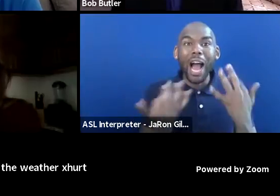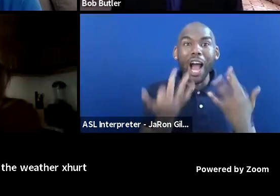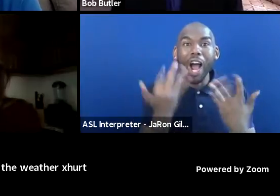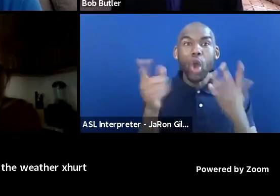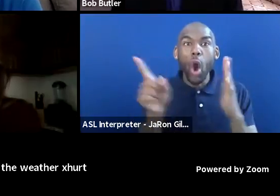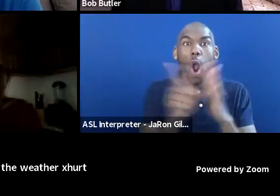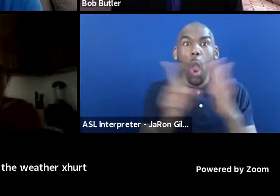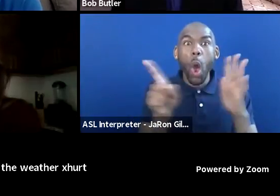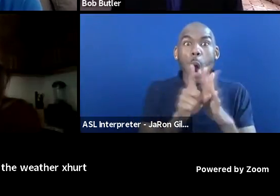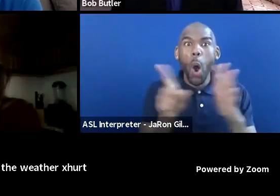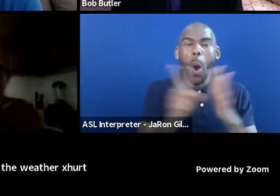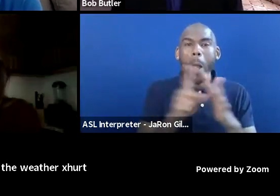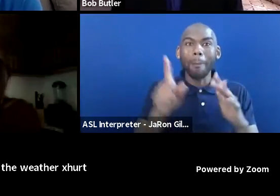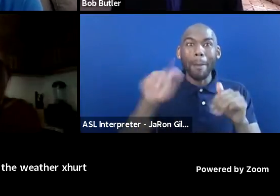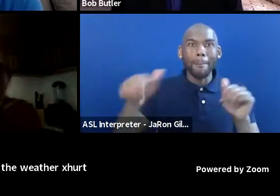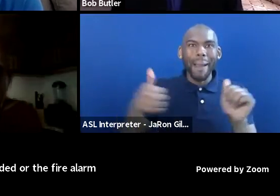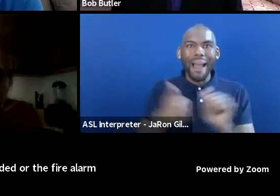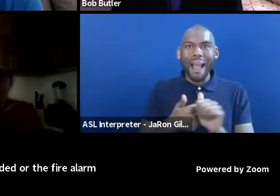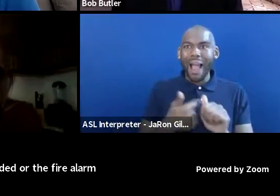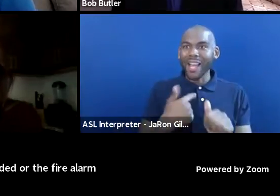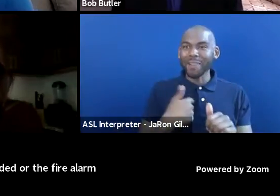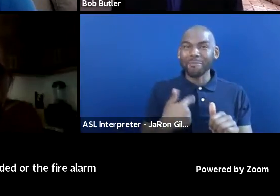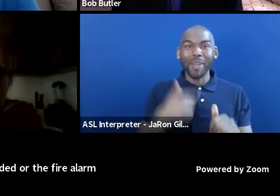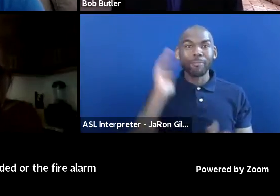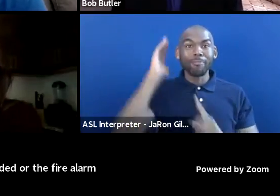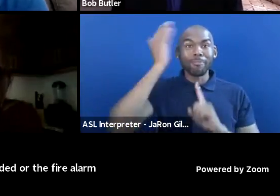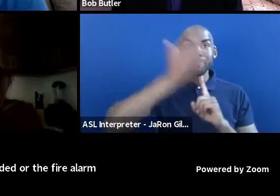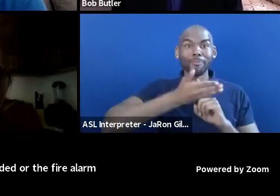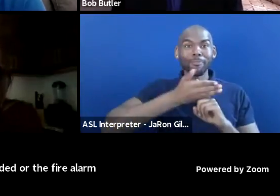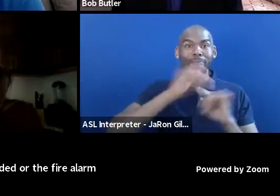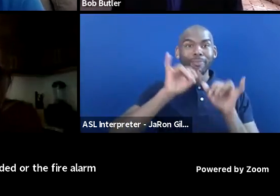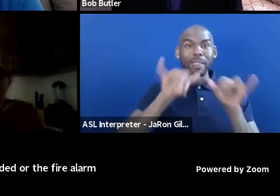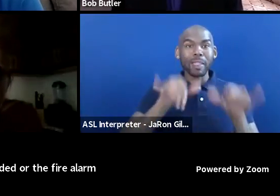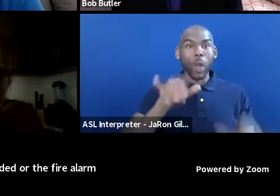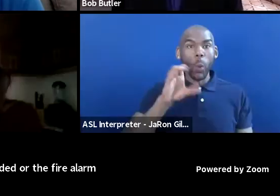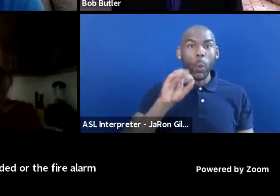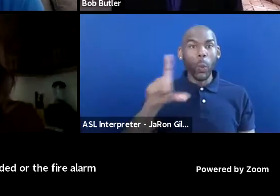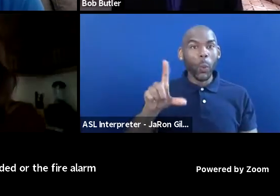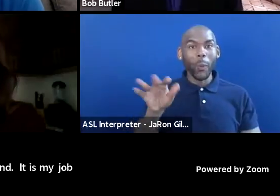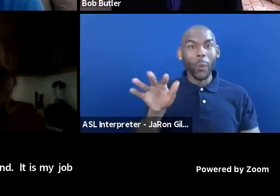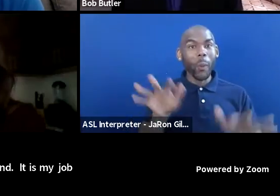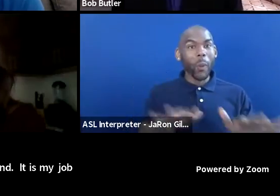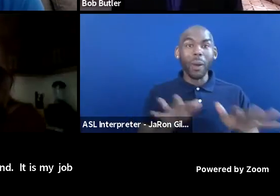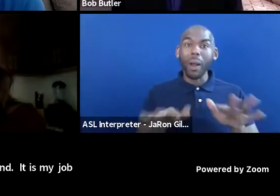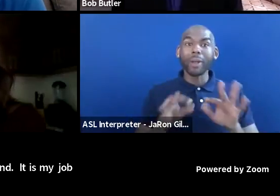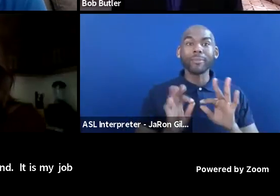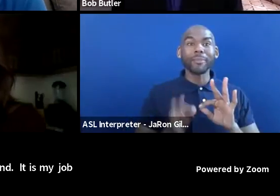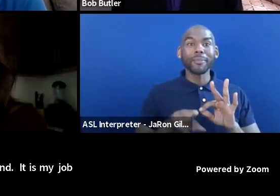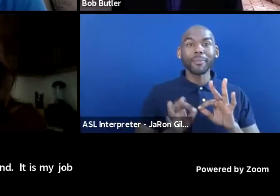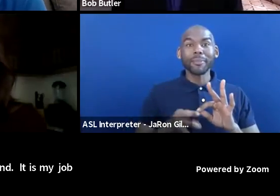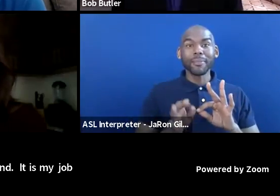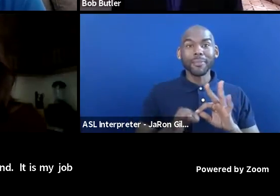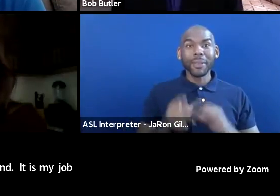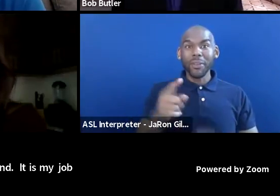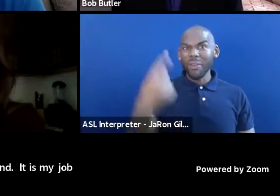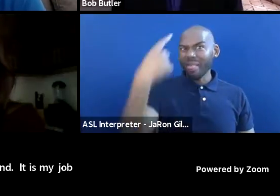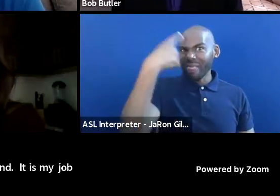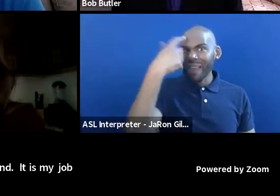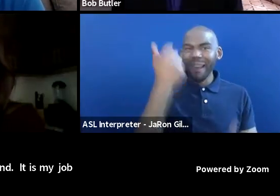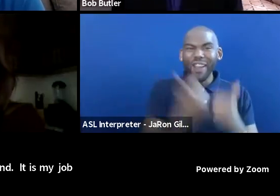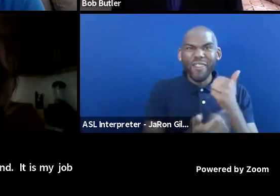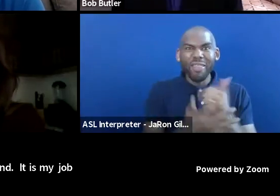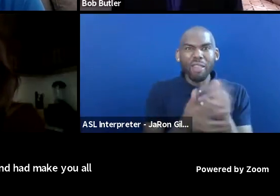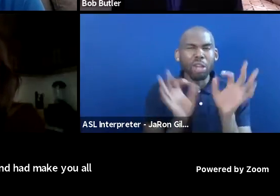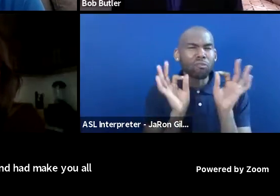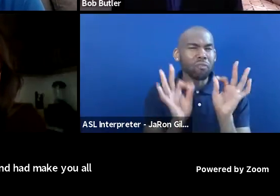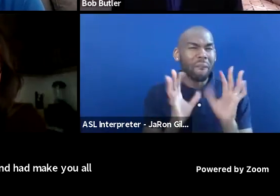my job to stay cool, calm, collected, and to just make you all think everything's fine. There's no